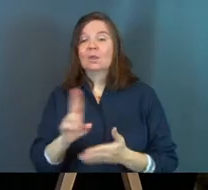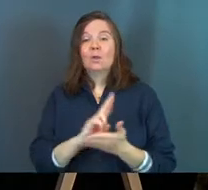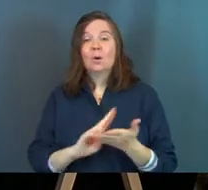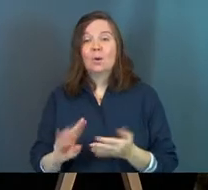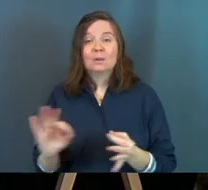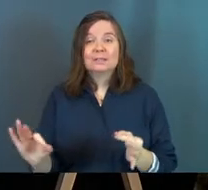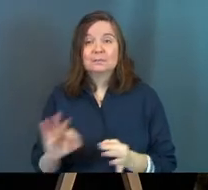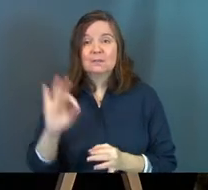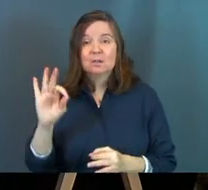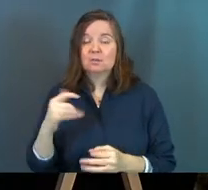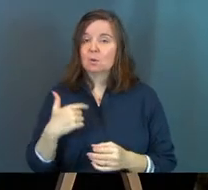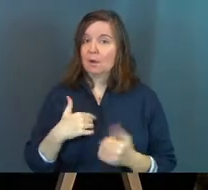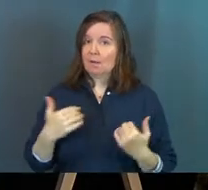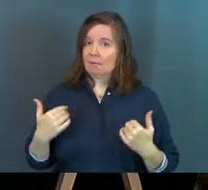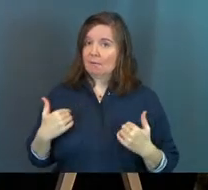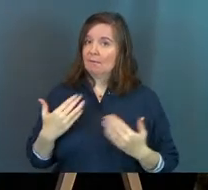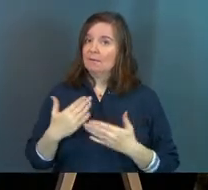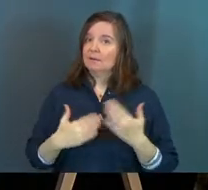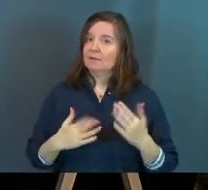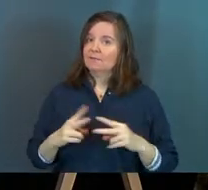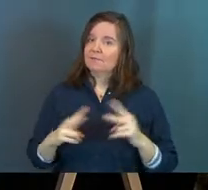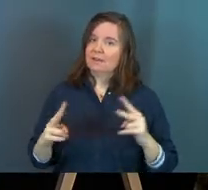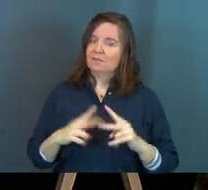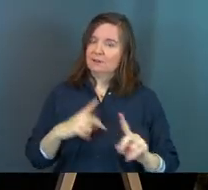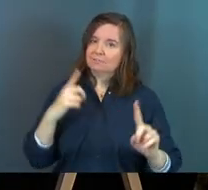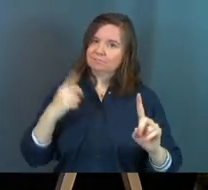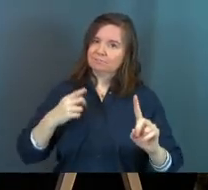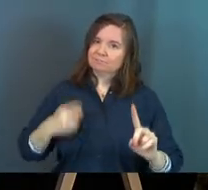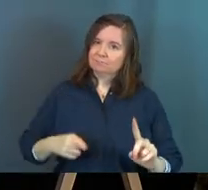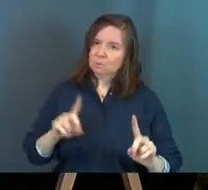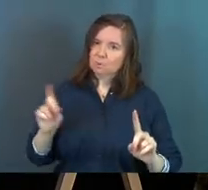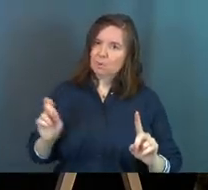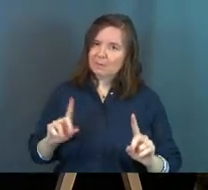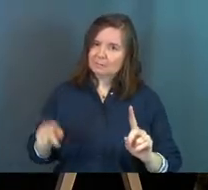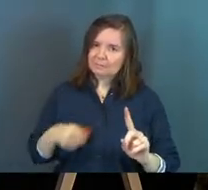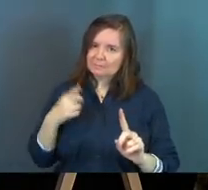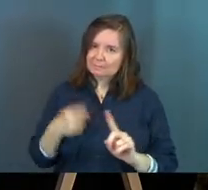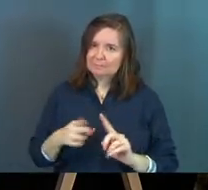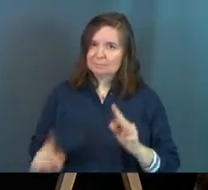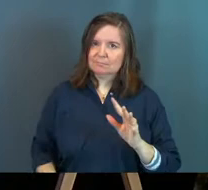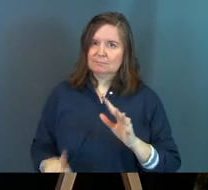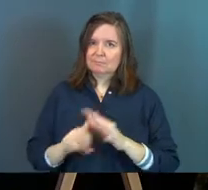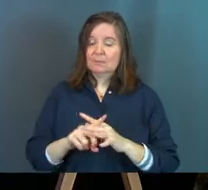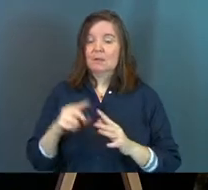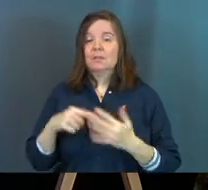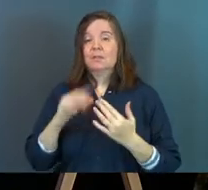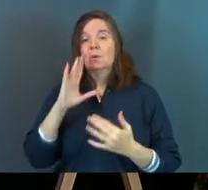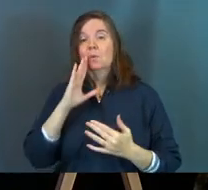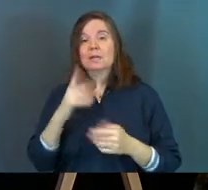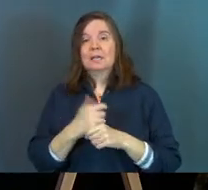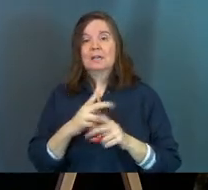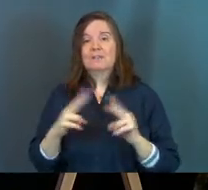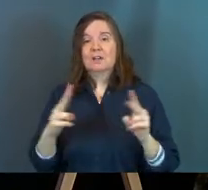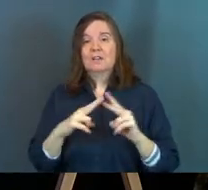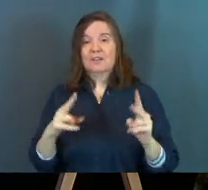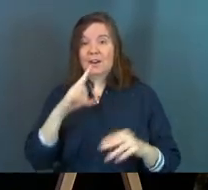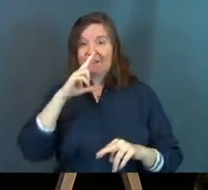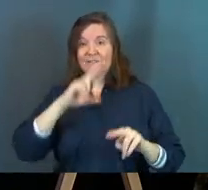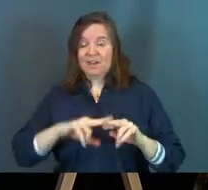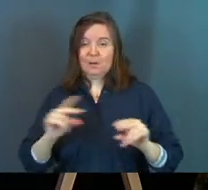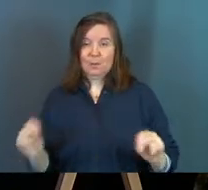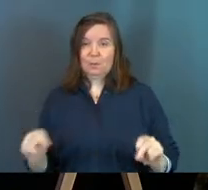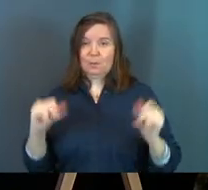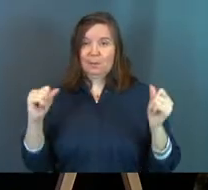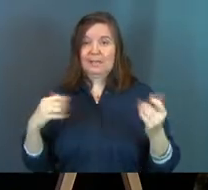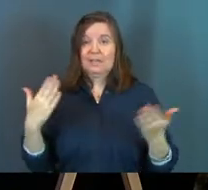Holy Spirit. So I've got some very pointed questions that came up in this one. So this is going to get very, very fun really